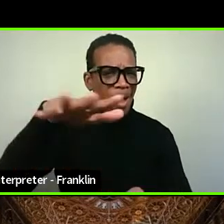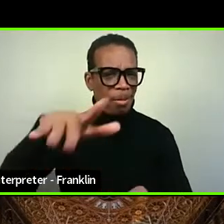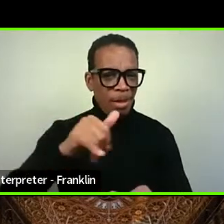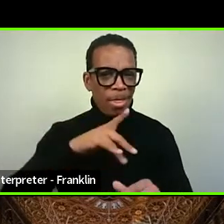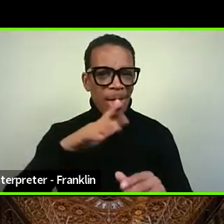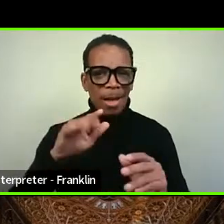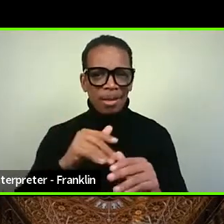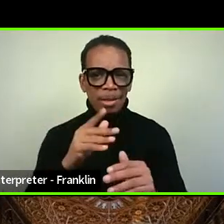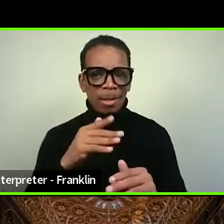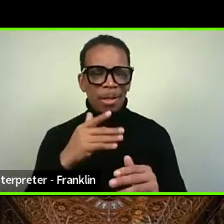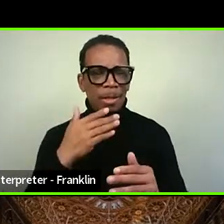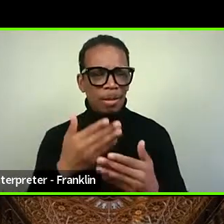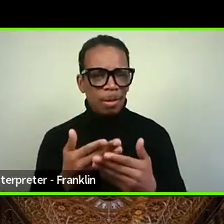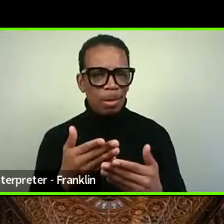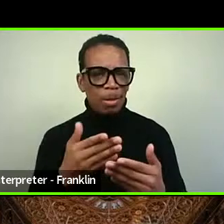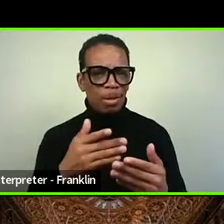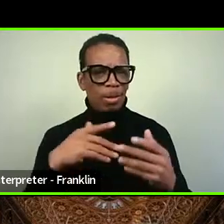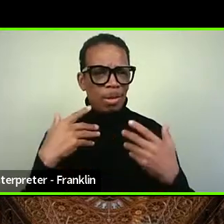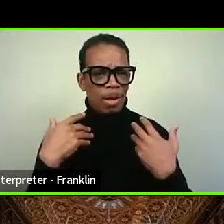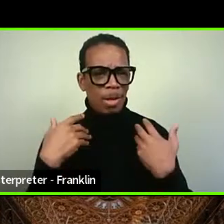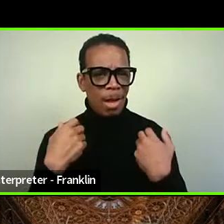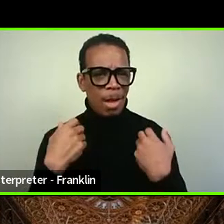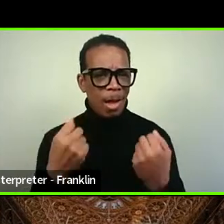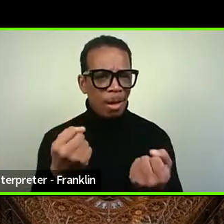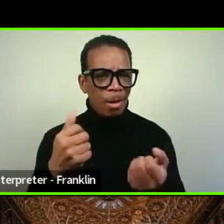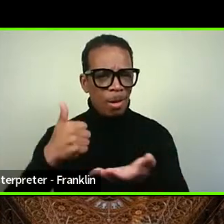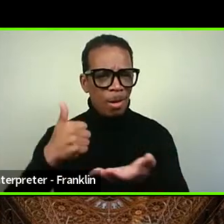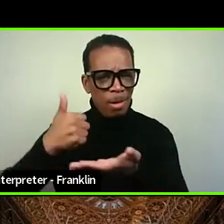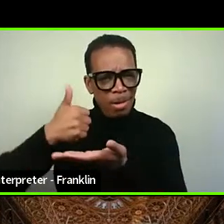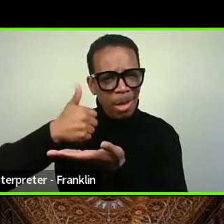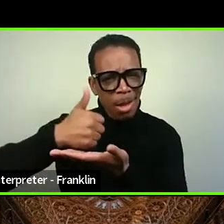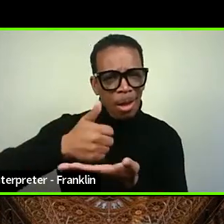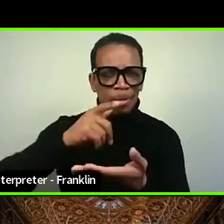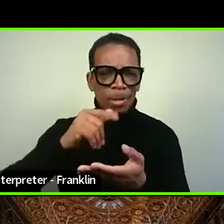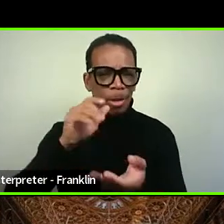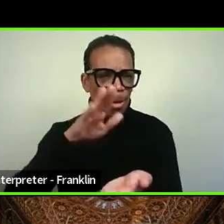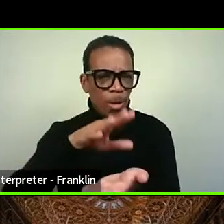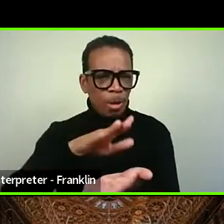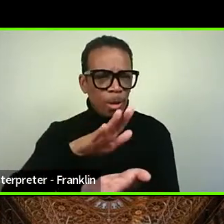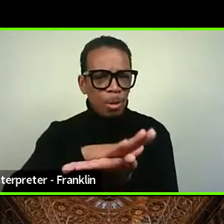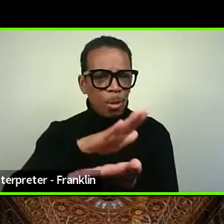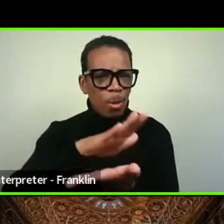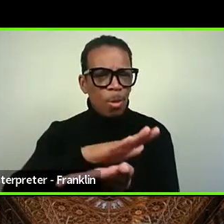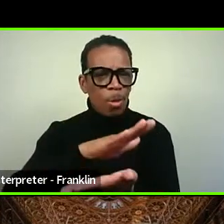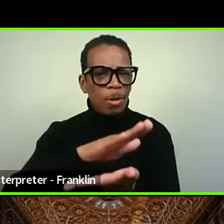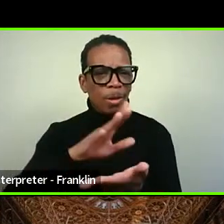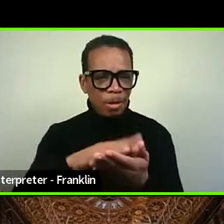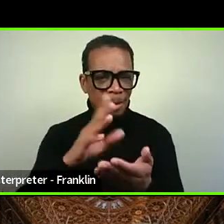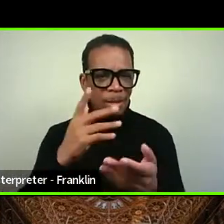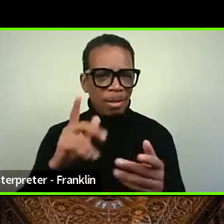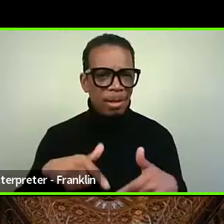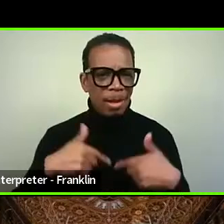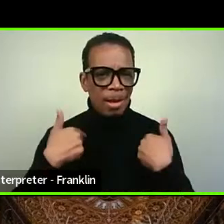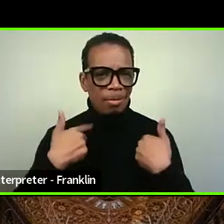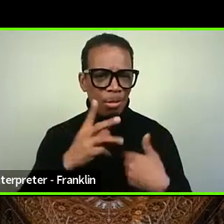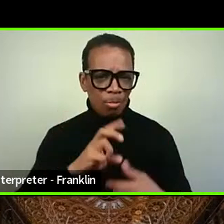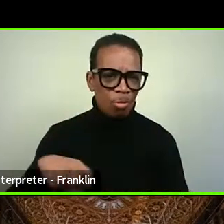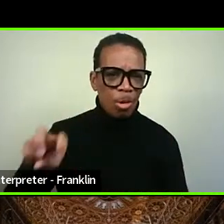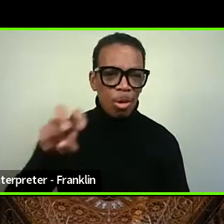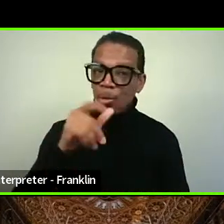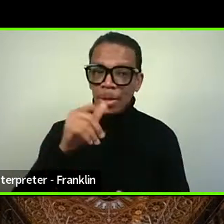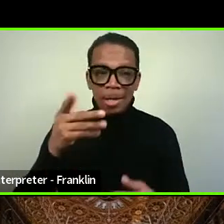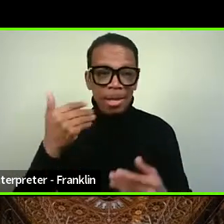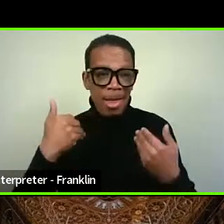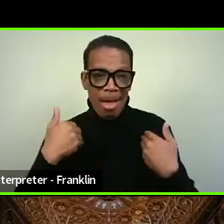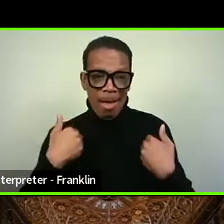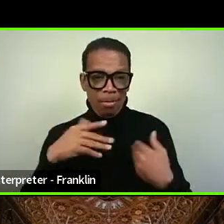thing. It is a health piece to the academic journey. And so for me, that came in the form of, well, we didn't have